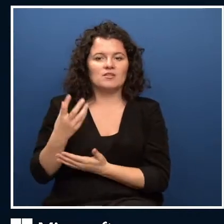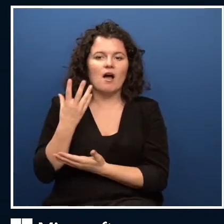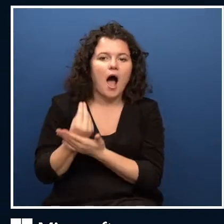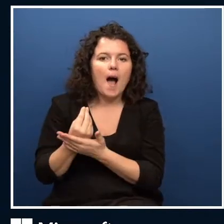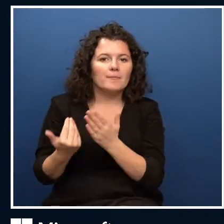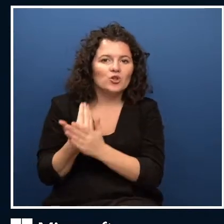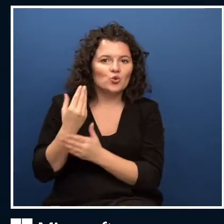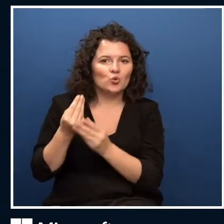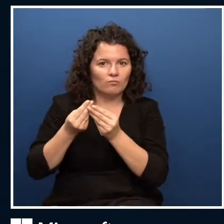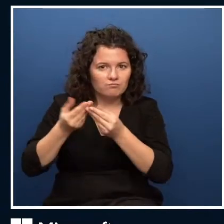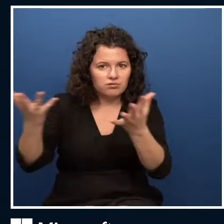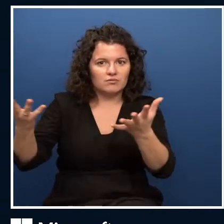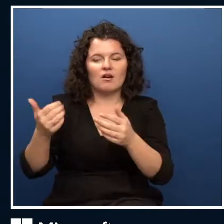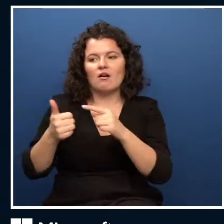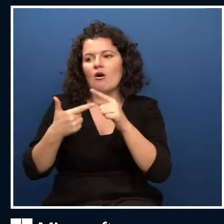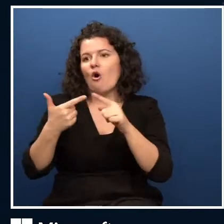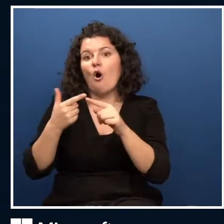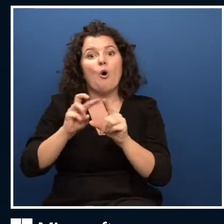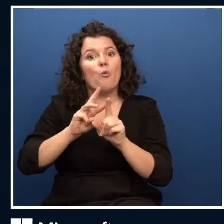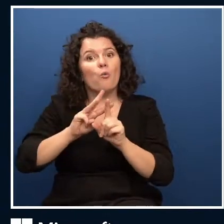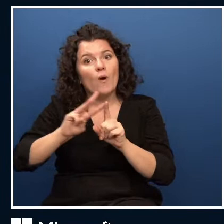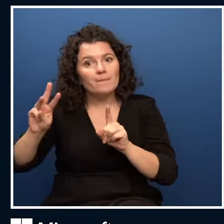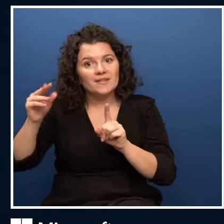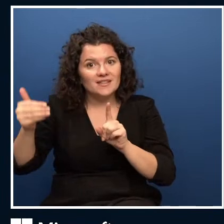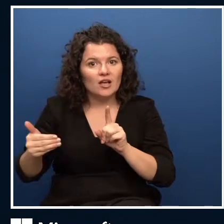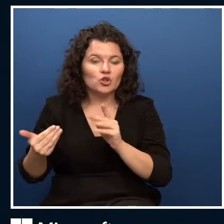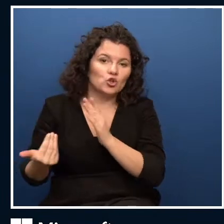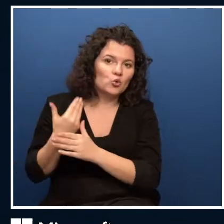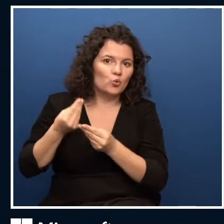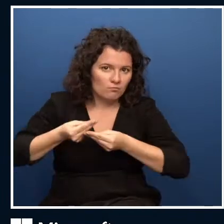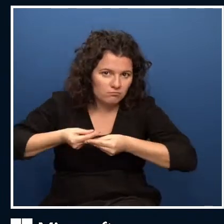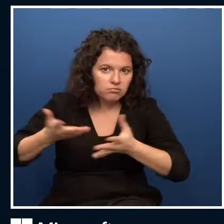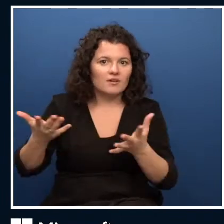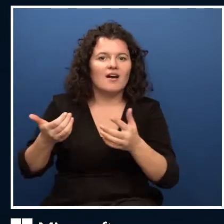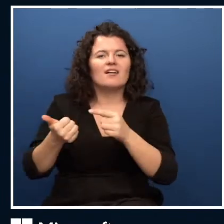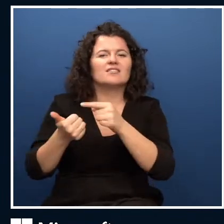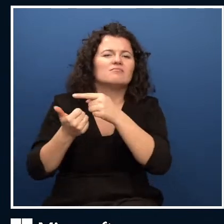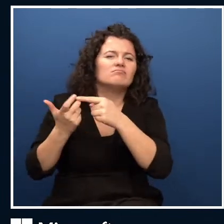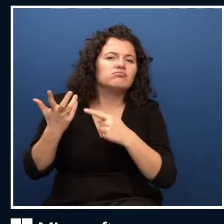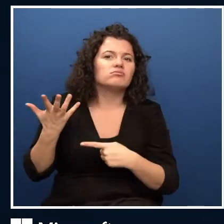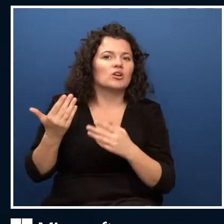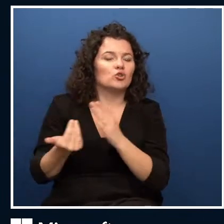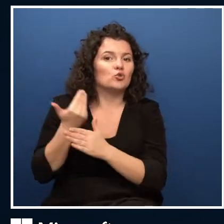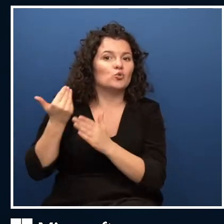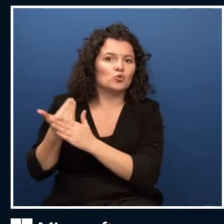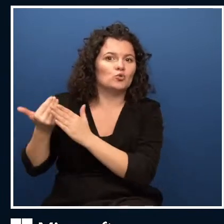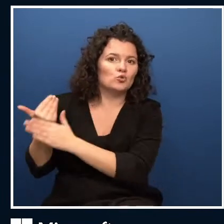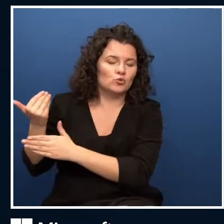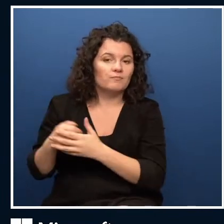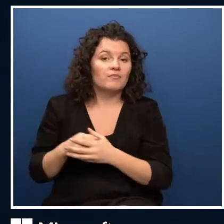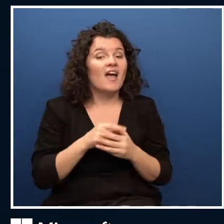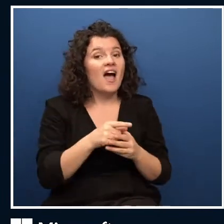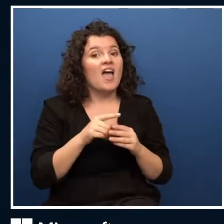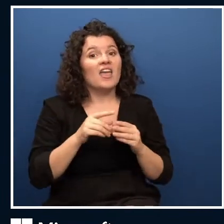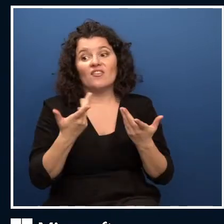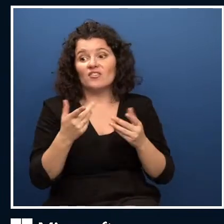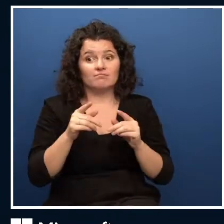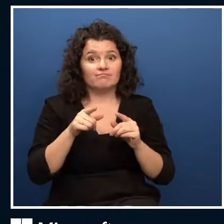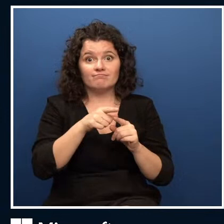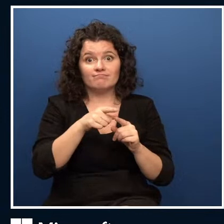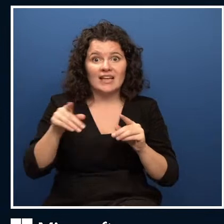you need to have a new release. I feel like if you're able to teach people to create demos and portfolios, and